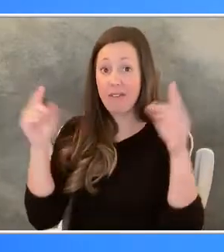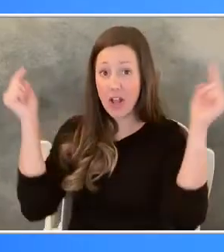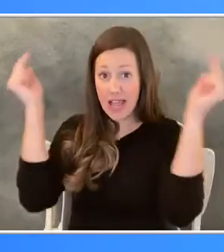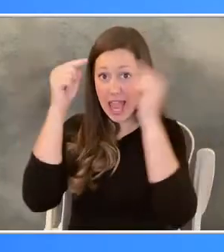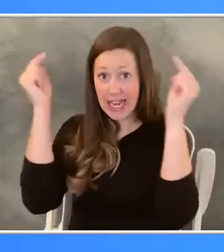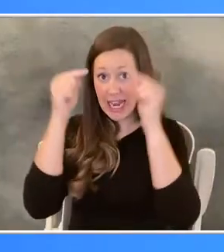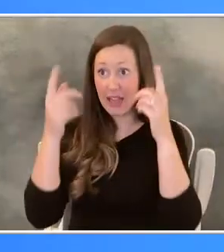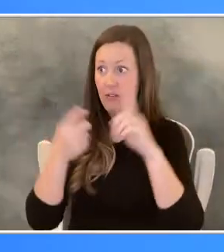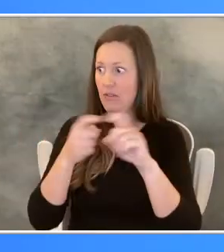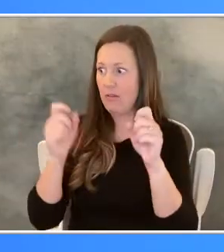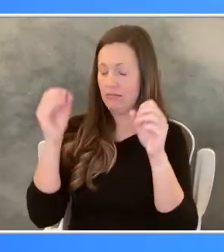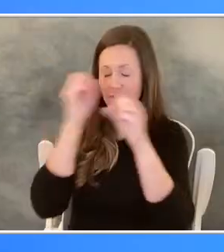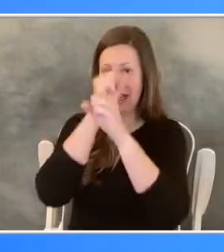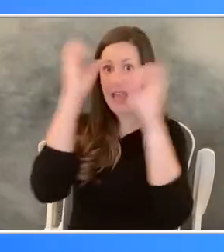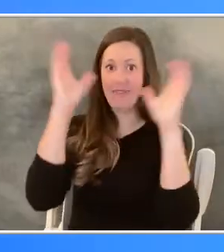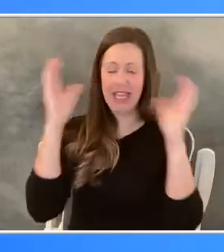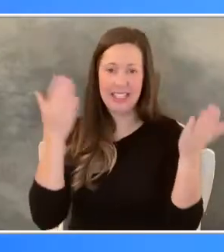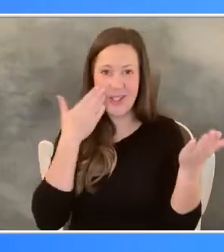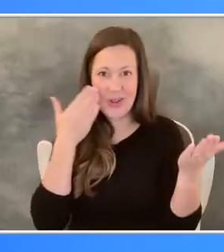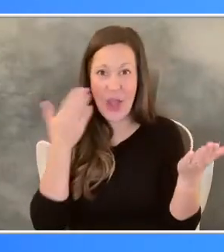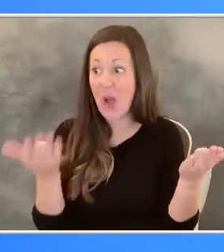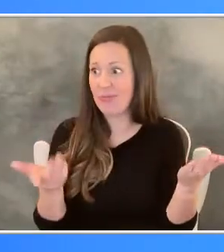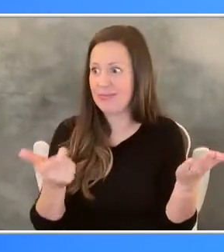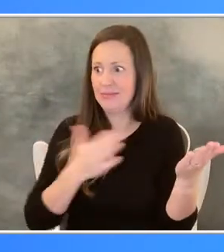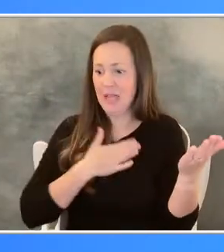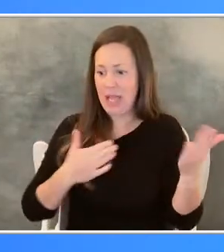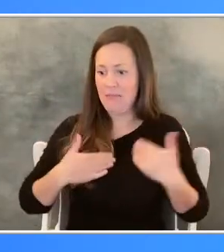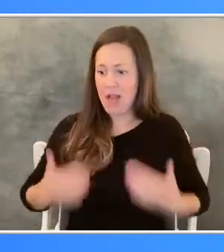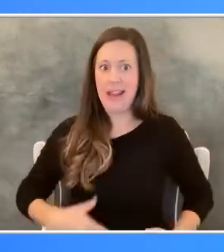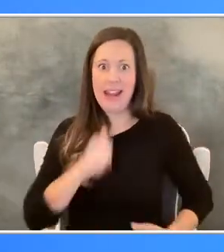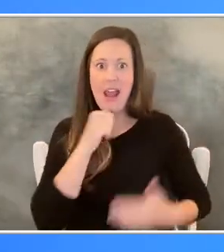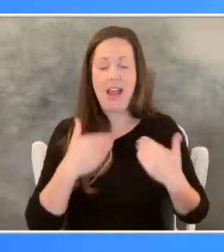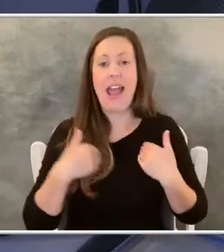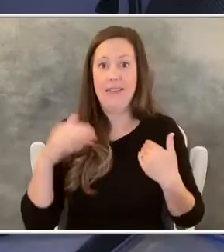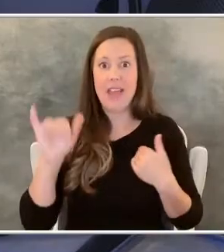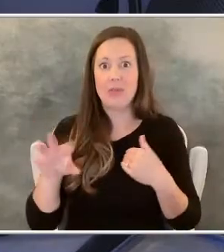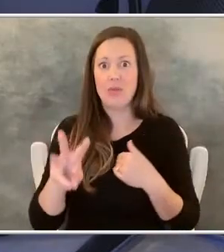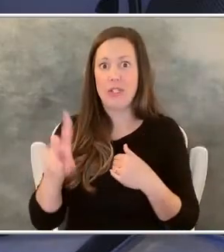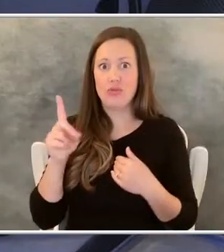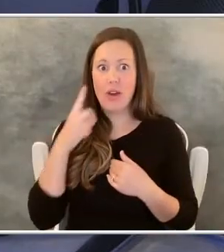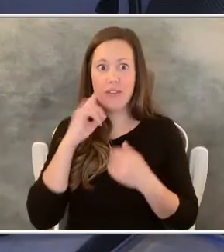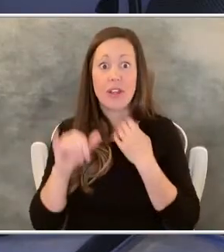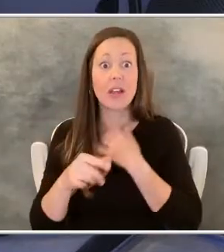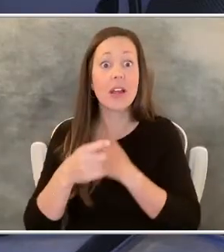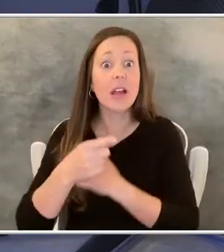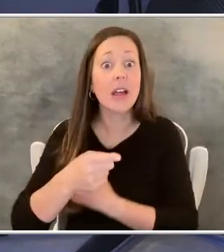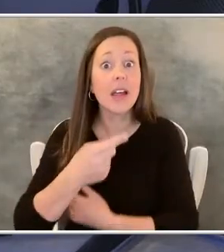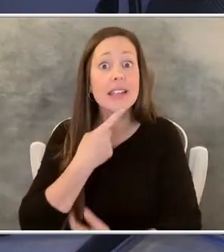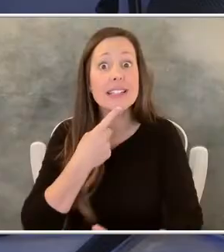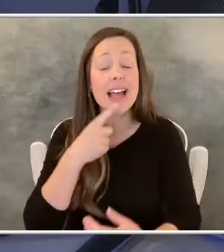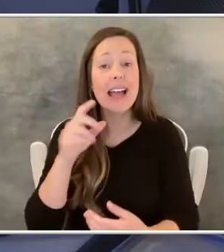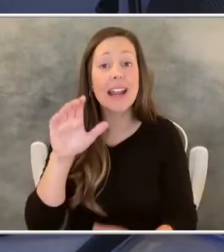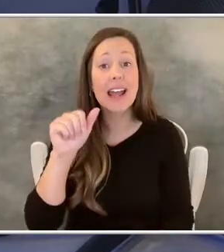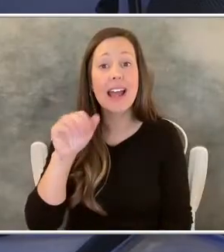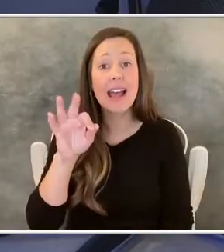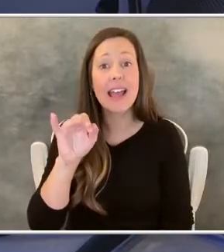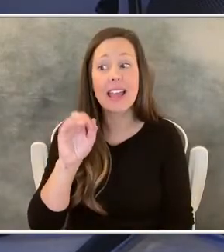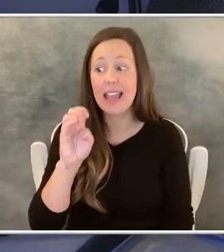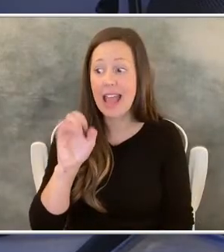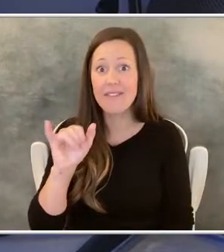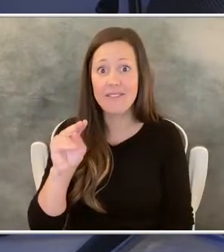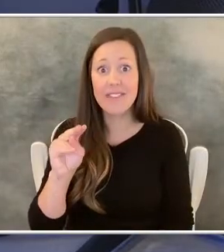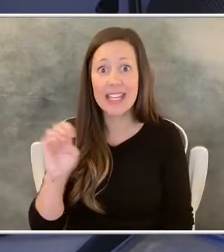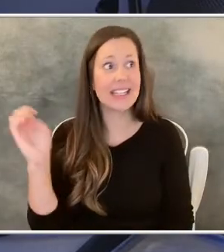caffeine withdrawal. So that was maybe the worst. You said caffeine withdrawal? Yeah. Interesting. Yeah. So that's